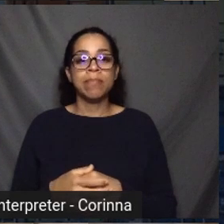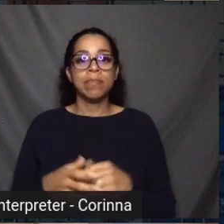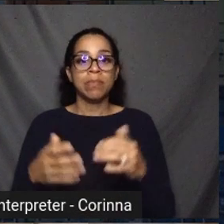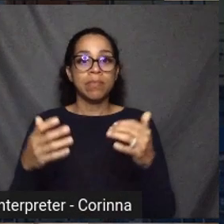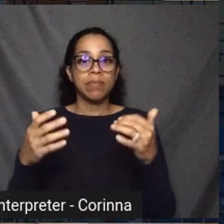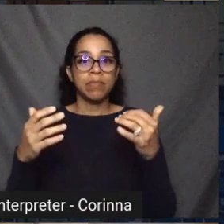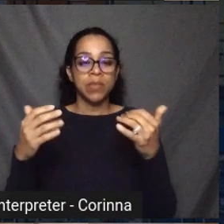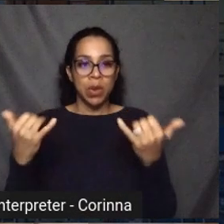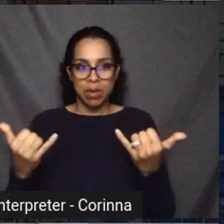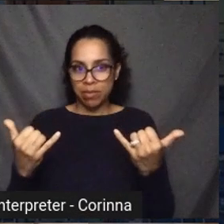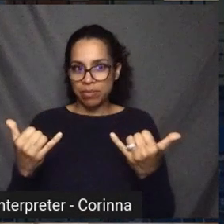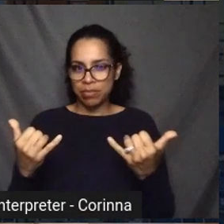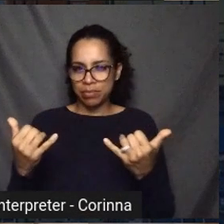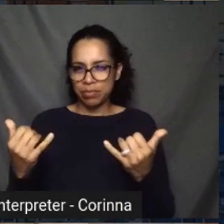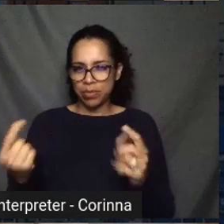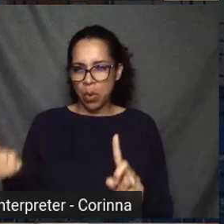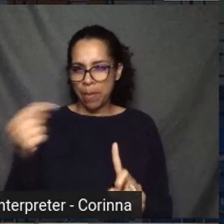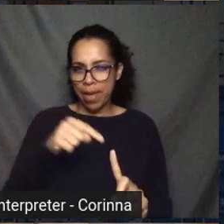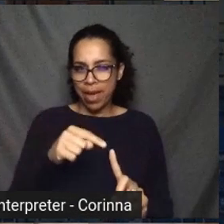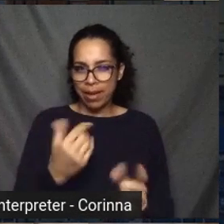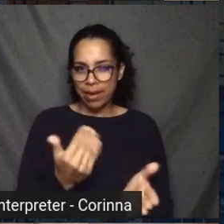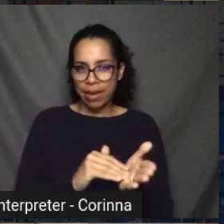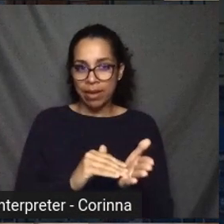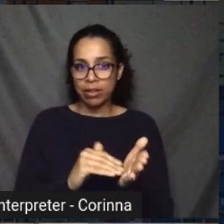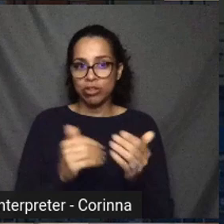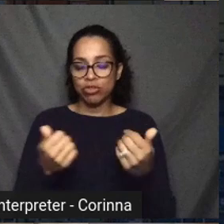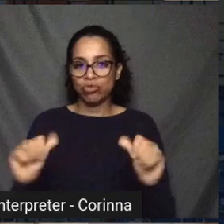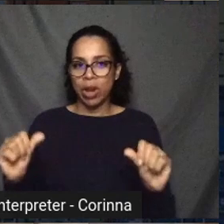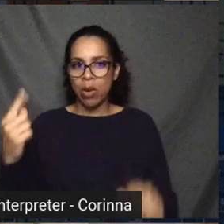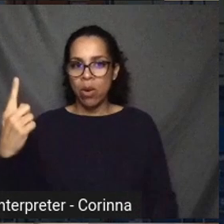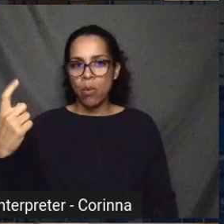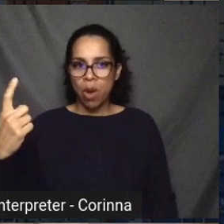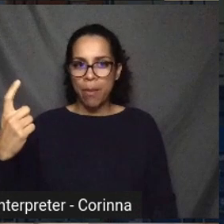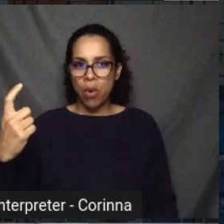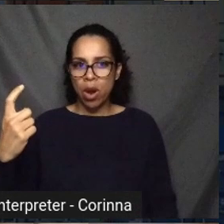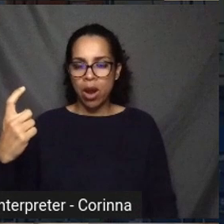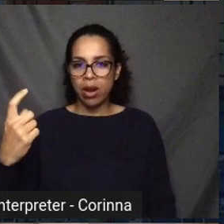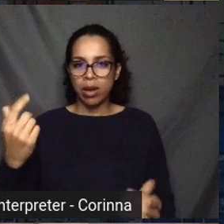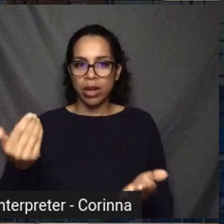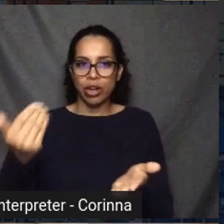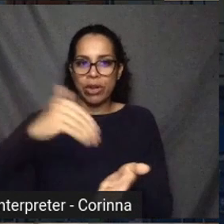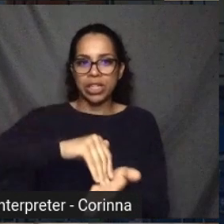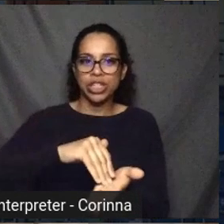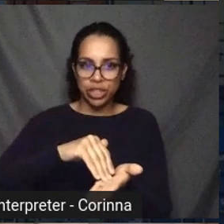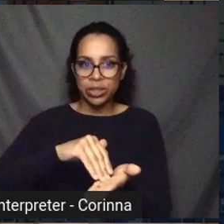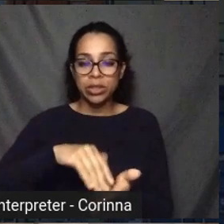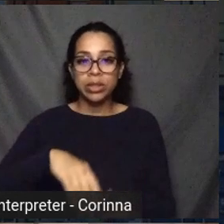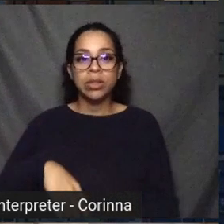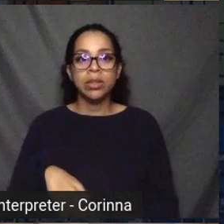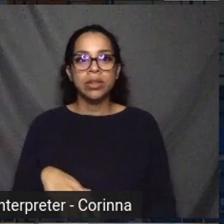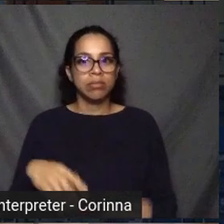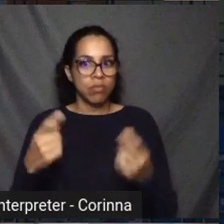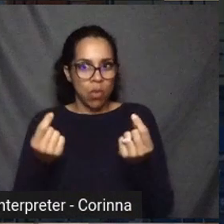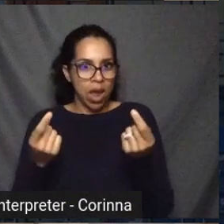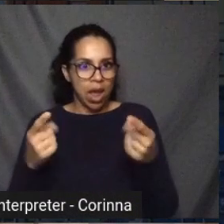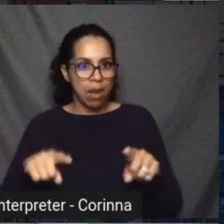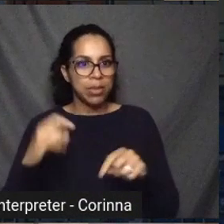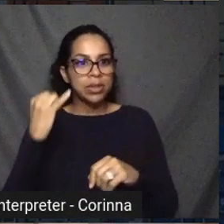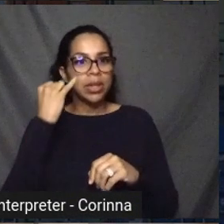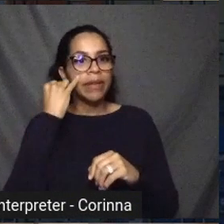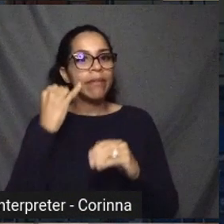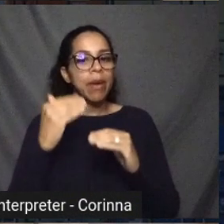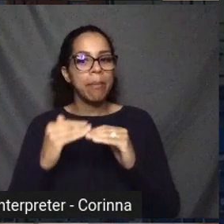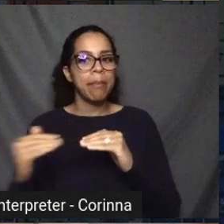again and try one more kind of iteration just to make sure what happens if we go beyond the capacity of a single